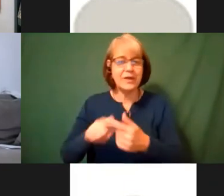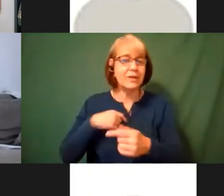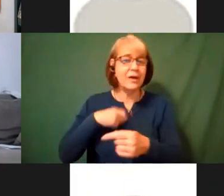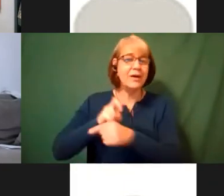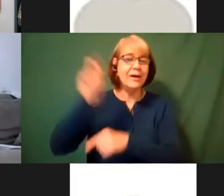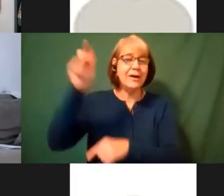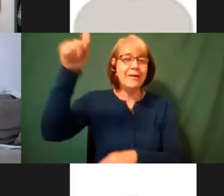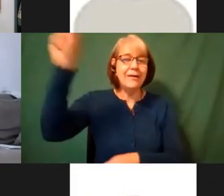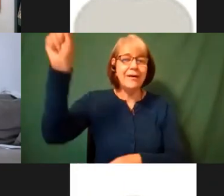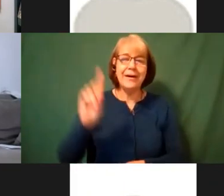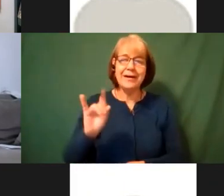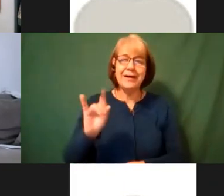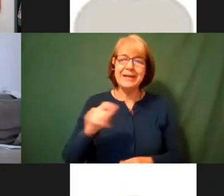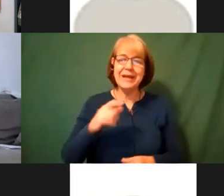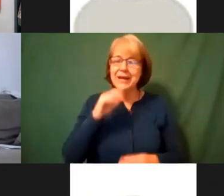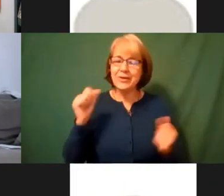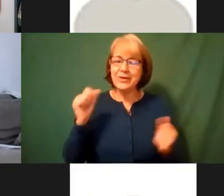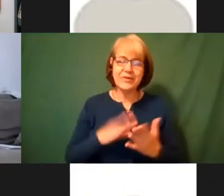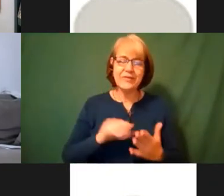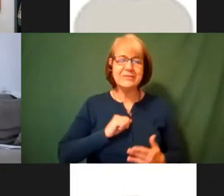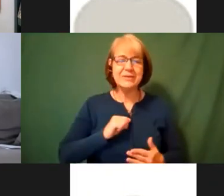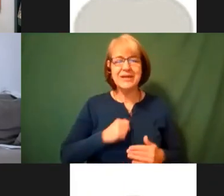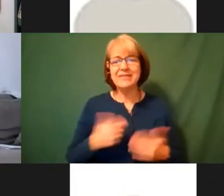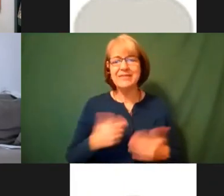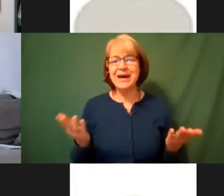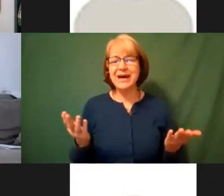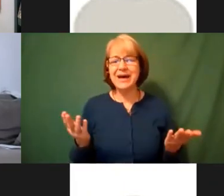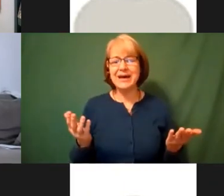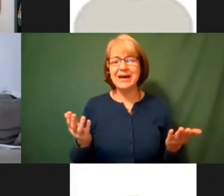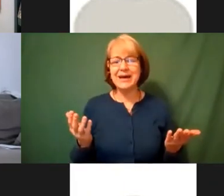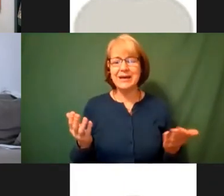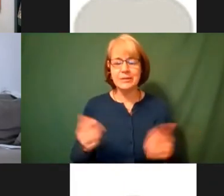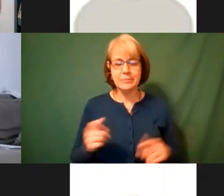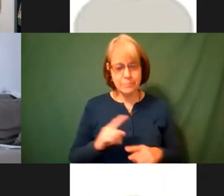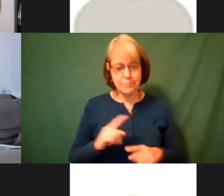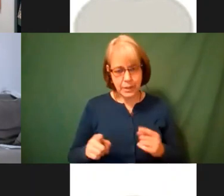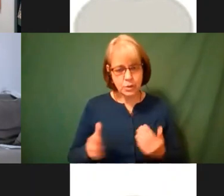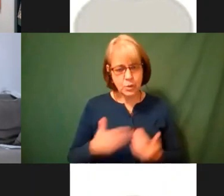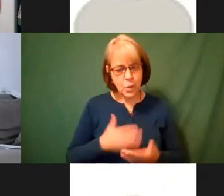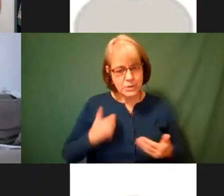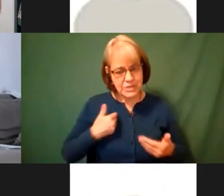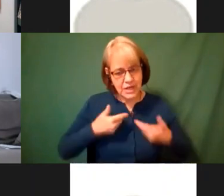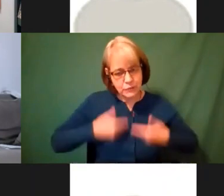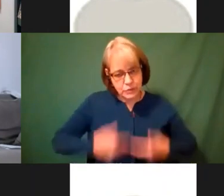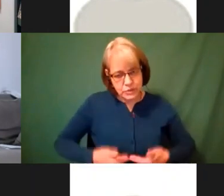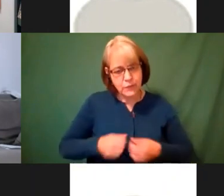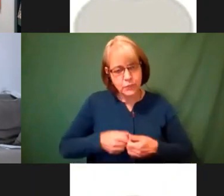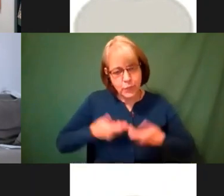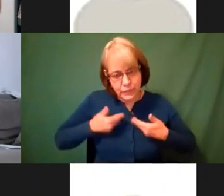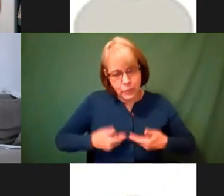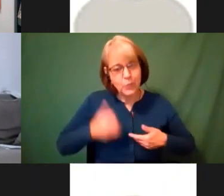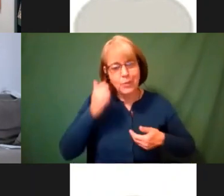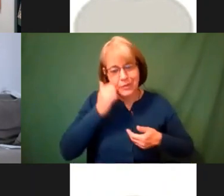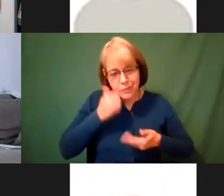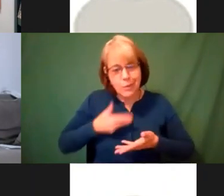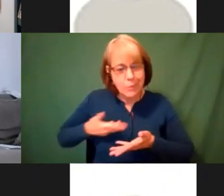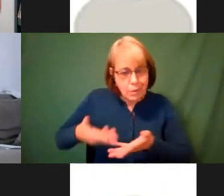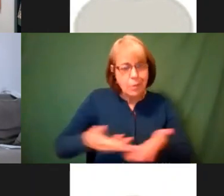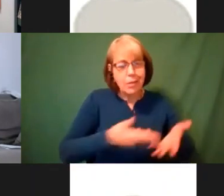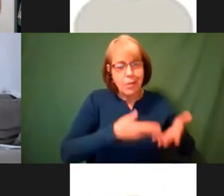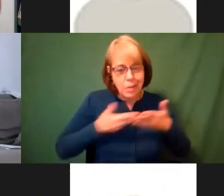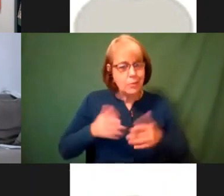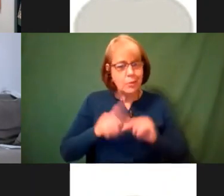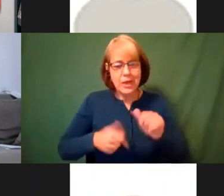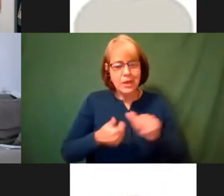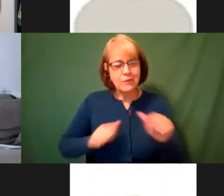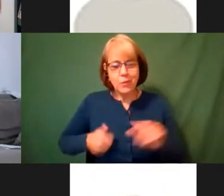don't have to deal with where we are right now. And I always say, wherever you go, there you are. So, you know, how do you start from where you are? And I would offer that in terms